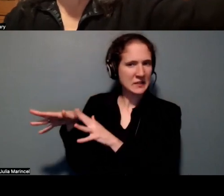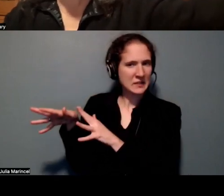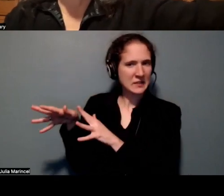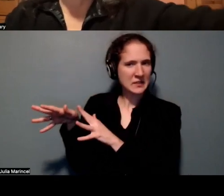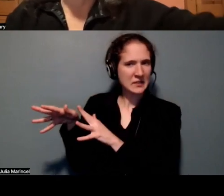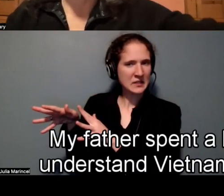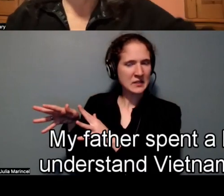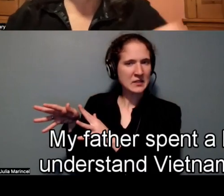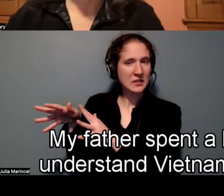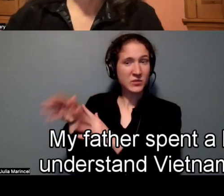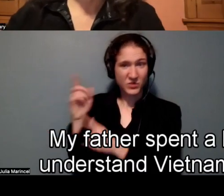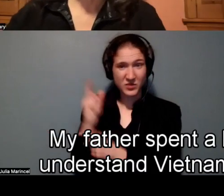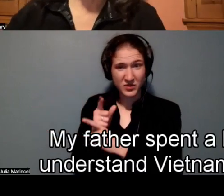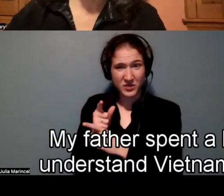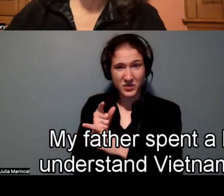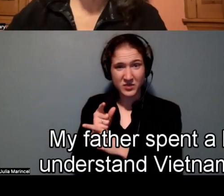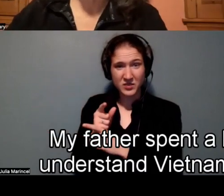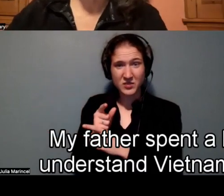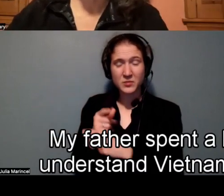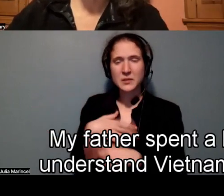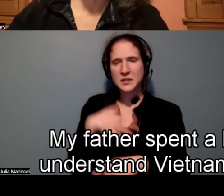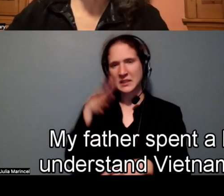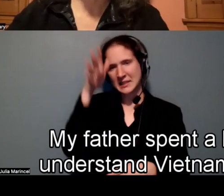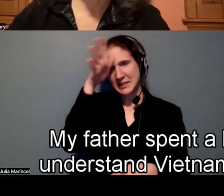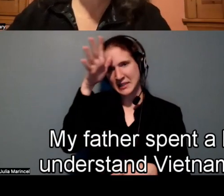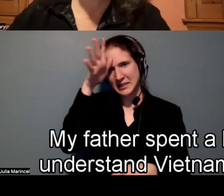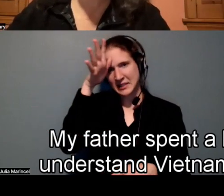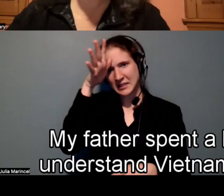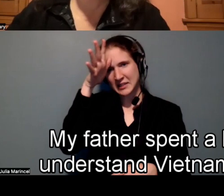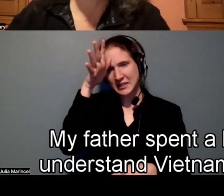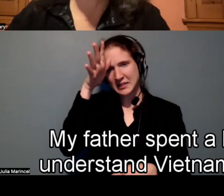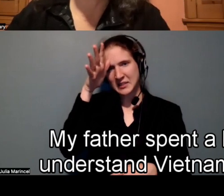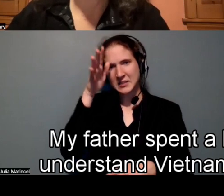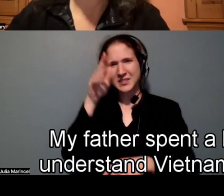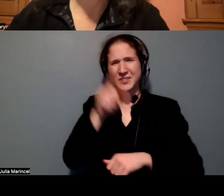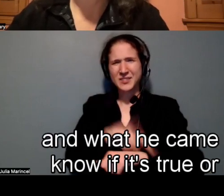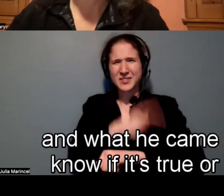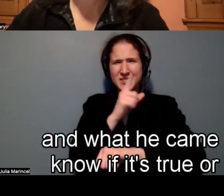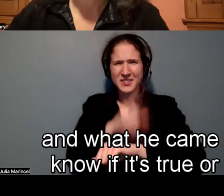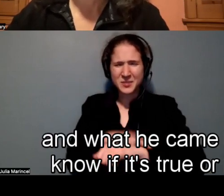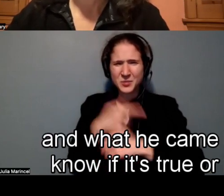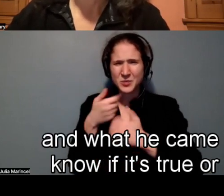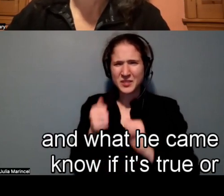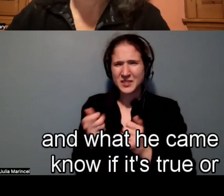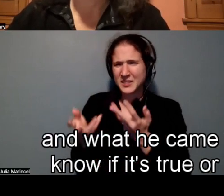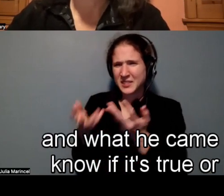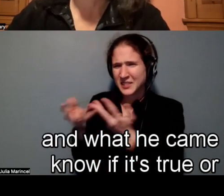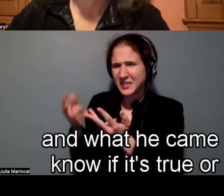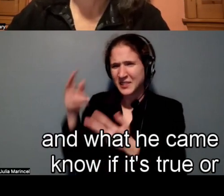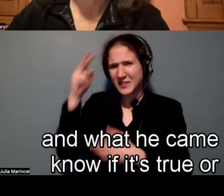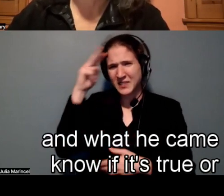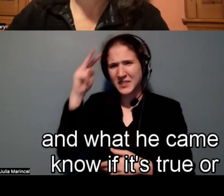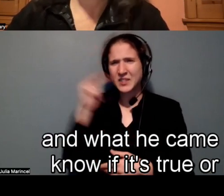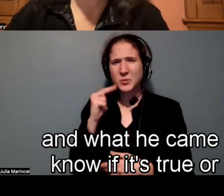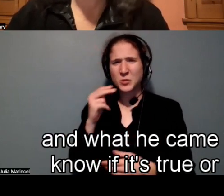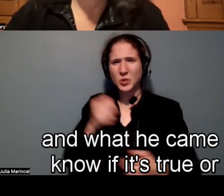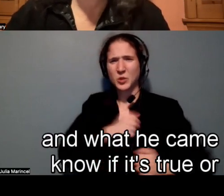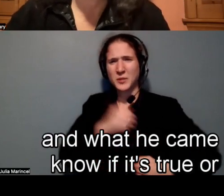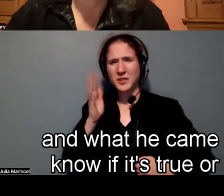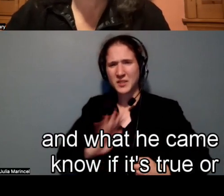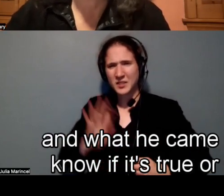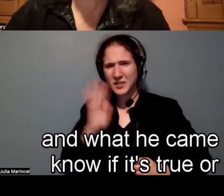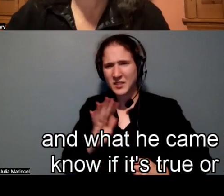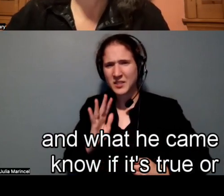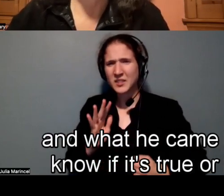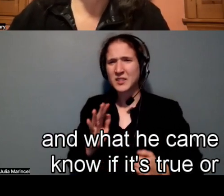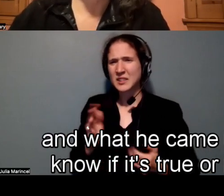behind, right? My father spent a lot of time trying to understand Vietnam vets, for instance, and what he came up with, and I don't know if